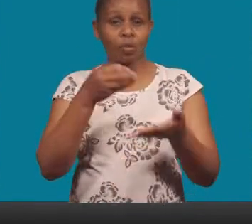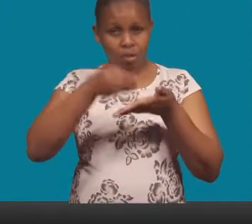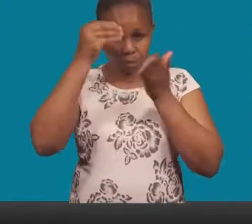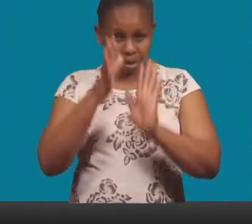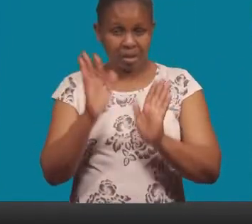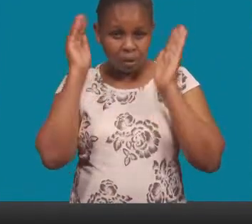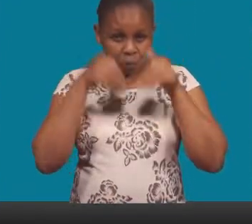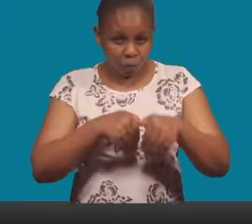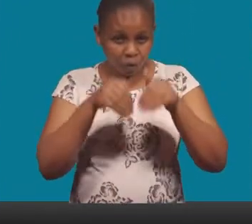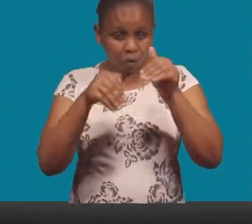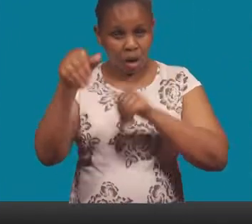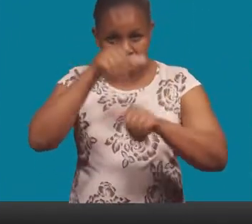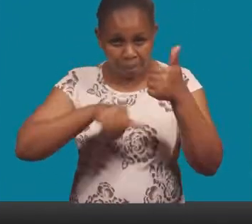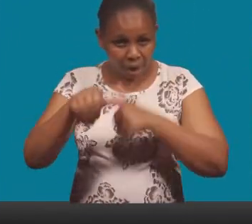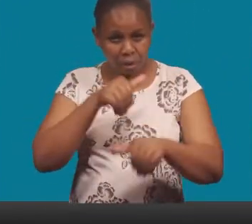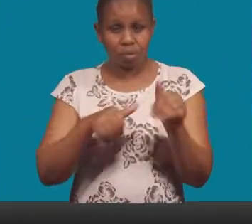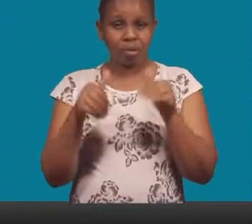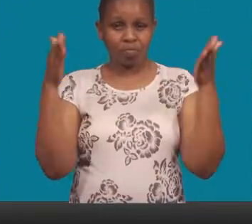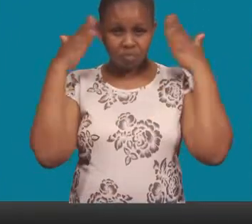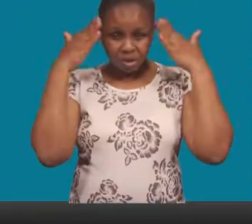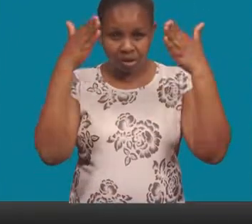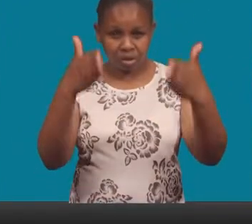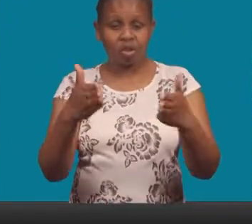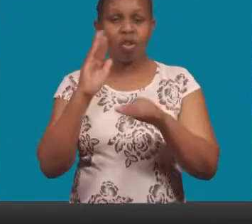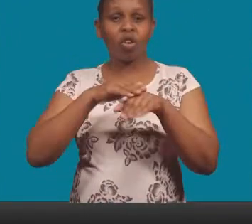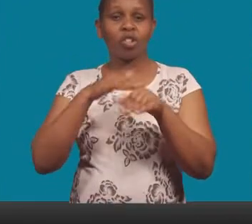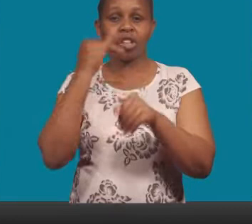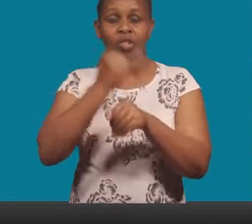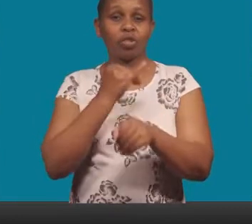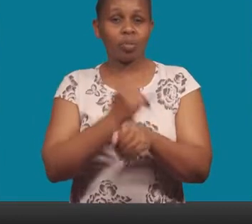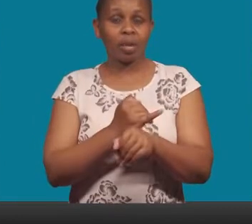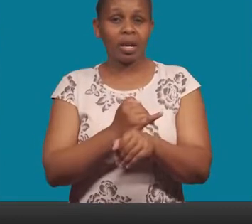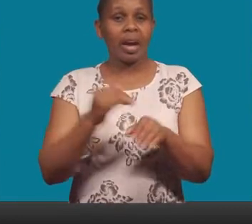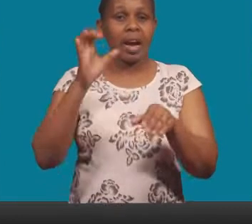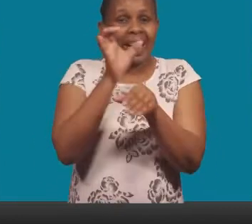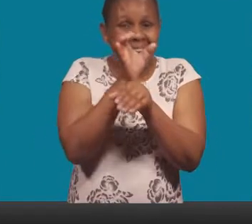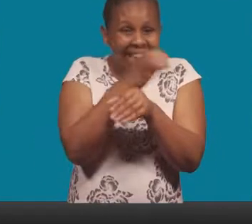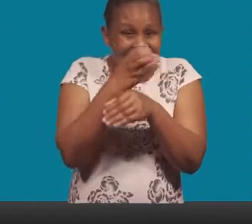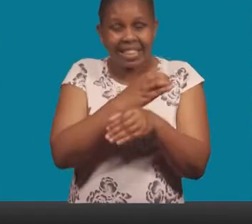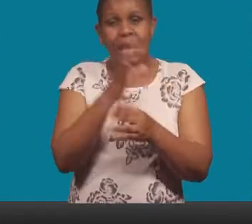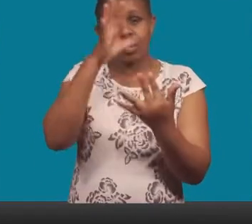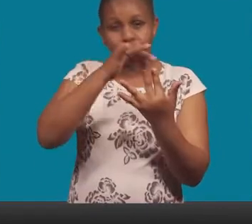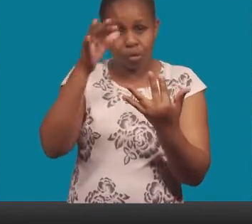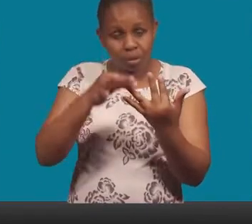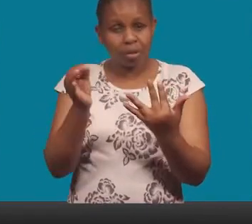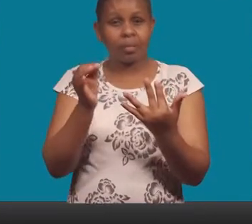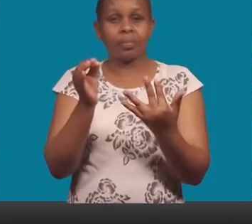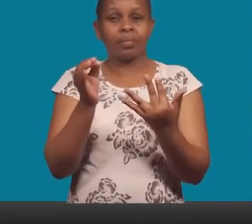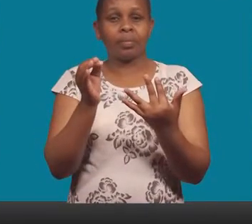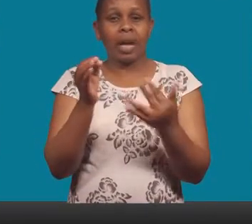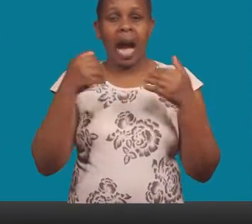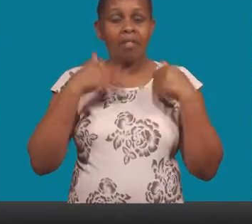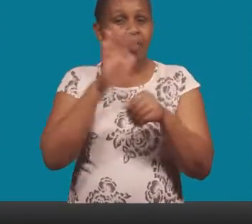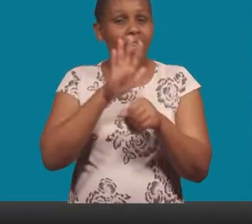azingatia hari na umakinifu wa kazi. Most of us forget that career choice is a product of very, very,